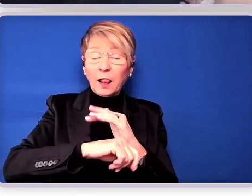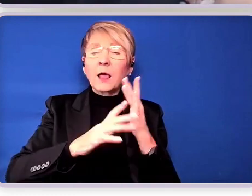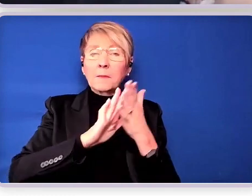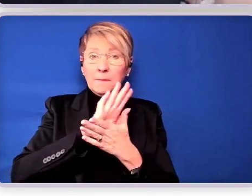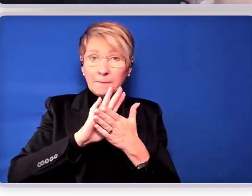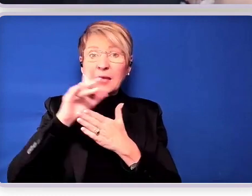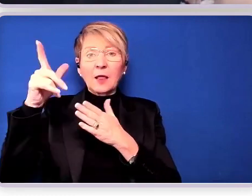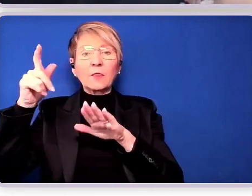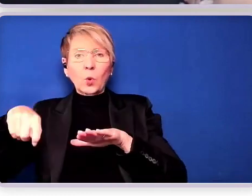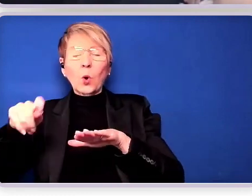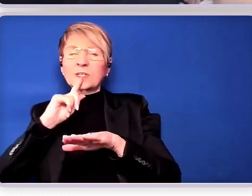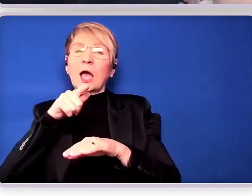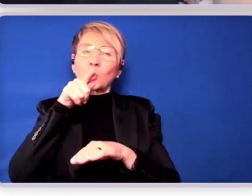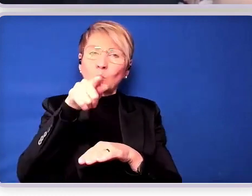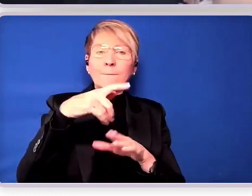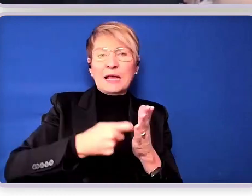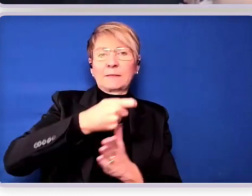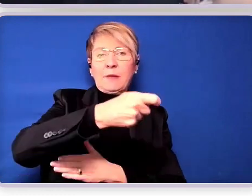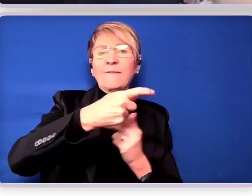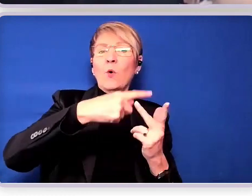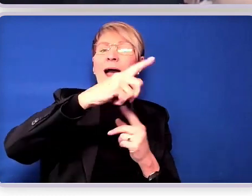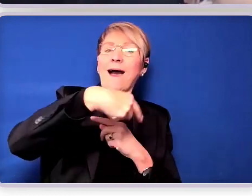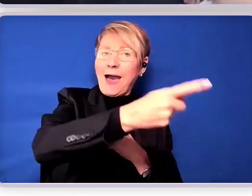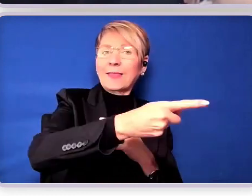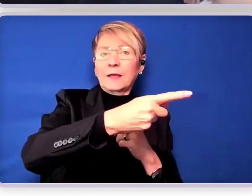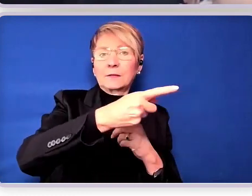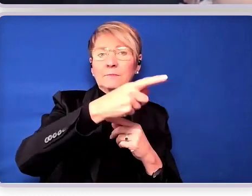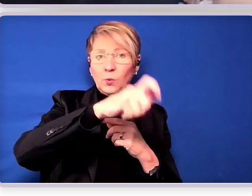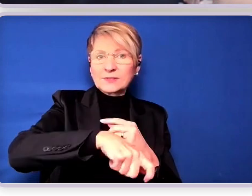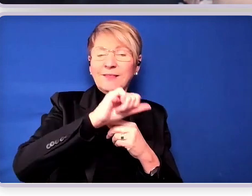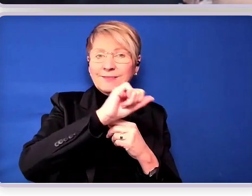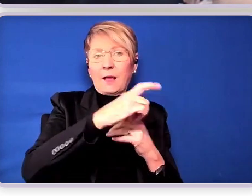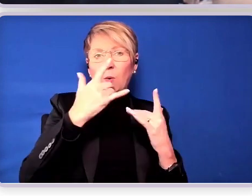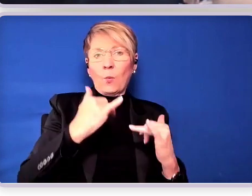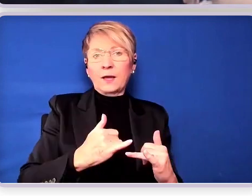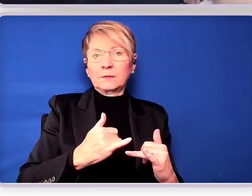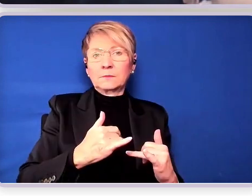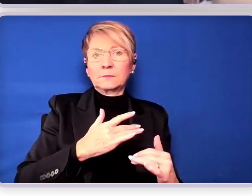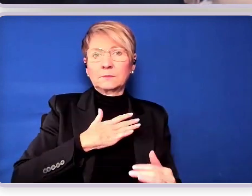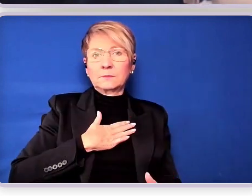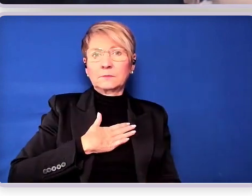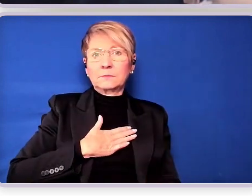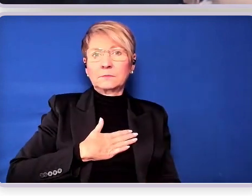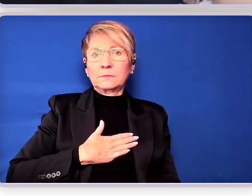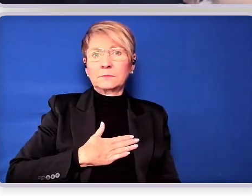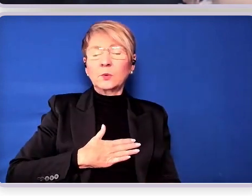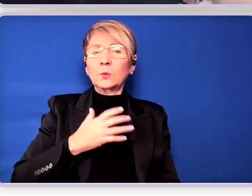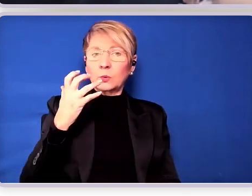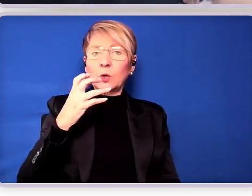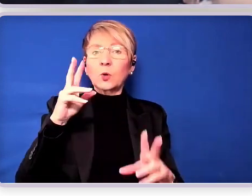But there, in terms of the reasonable adjustments section of the